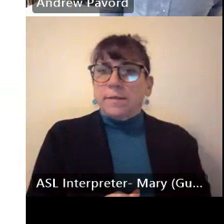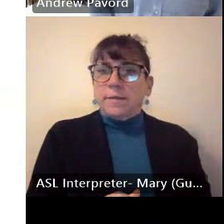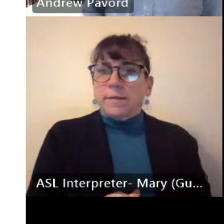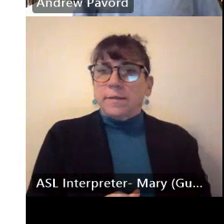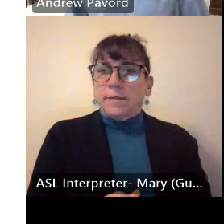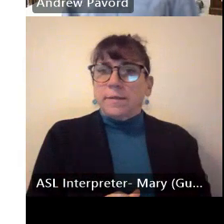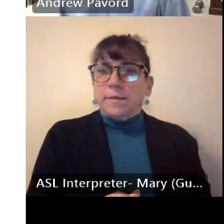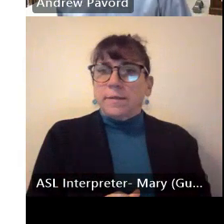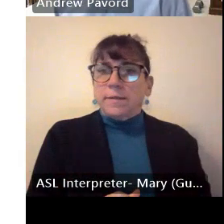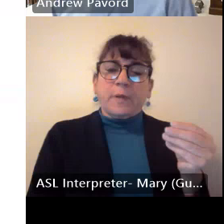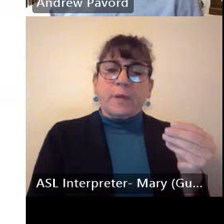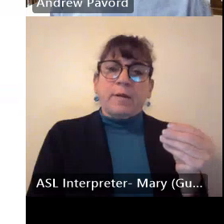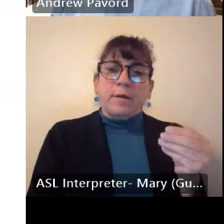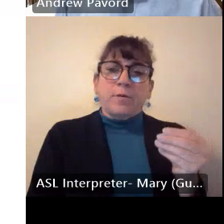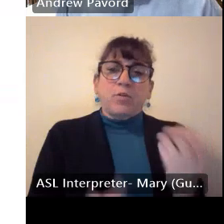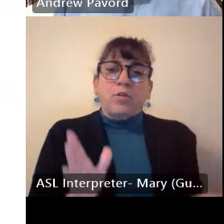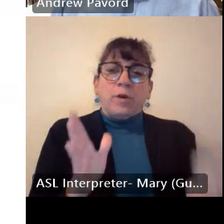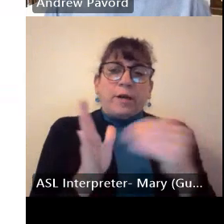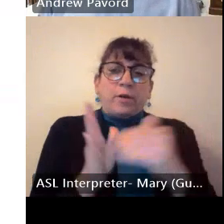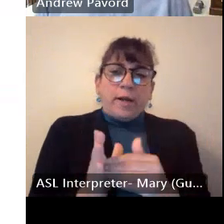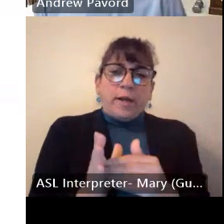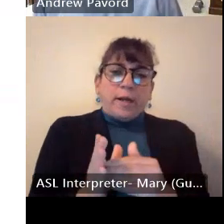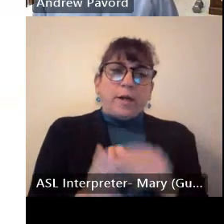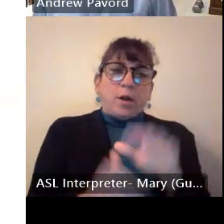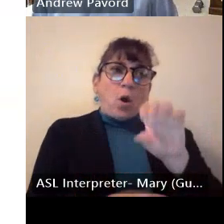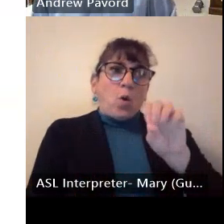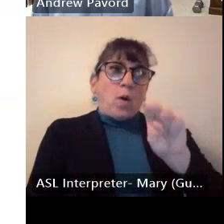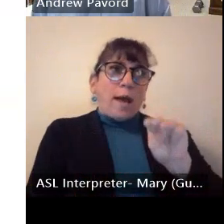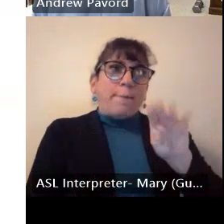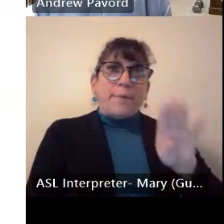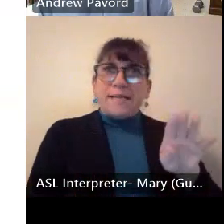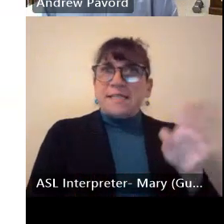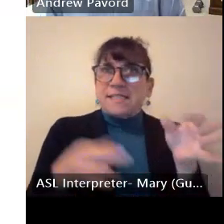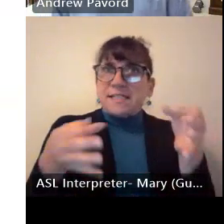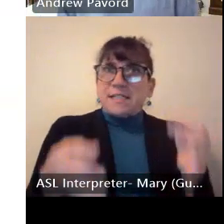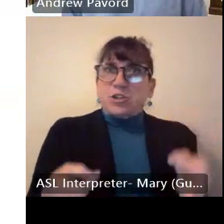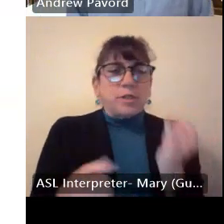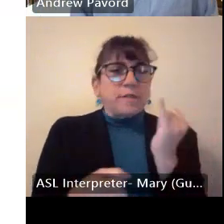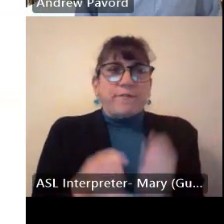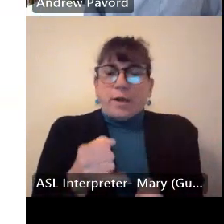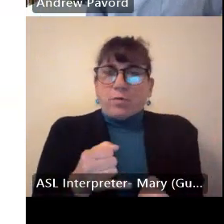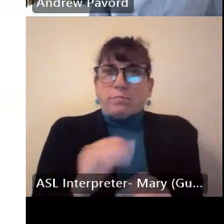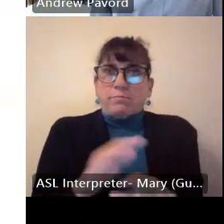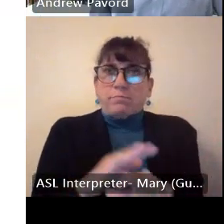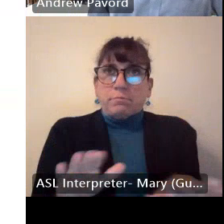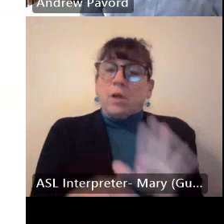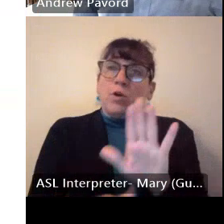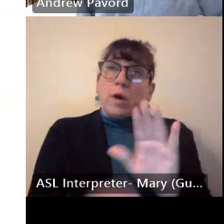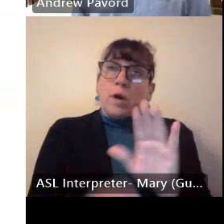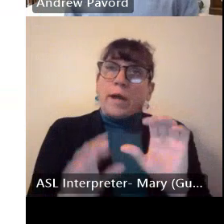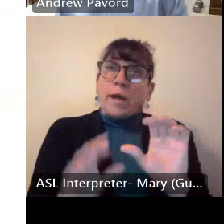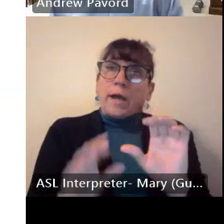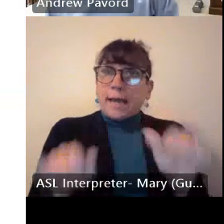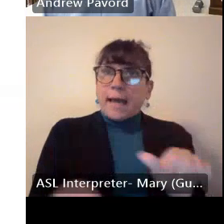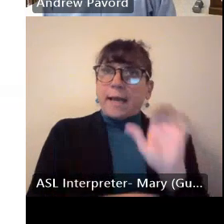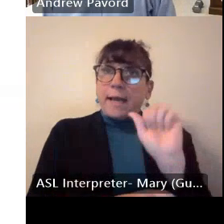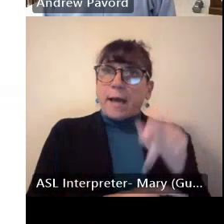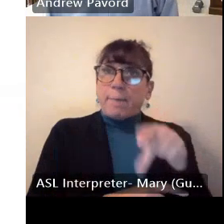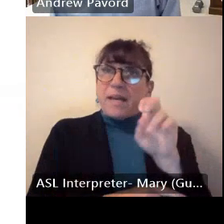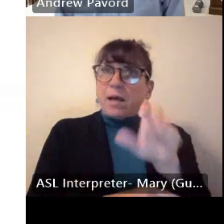And just to reiterate, OMB's decision is final. Your agency can appeal